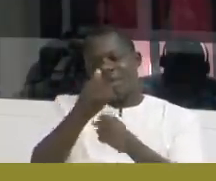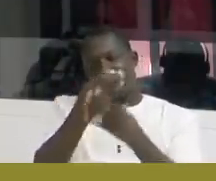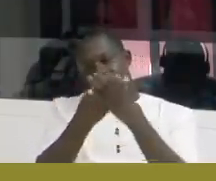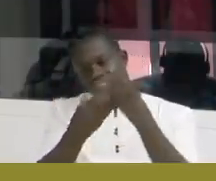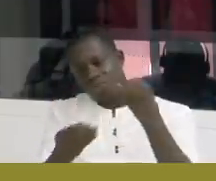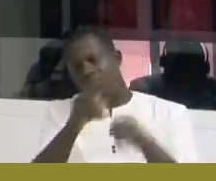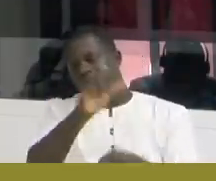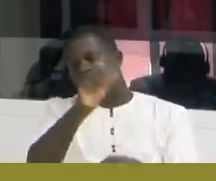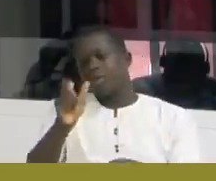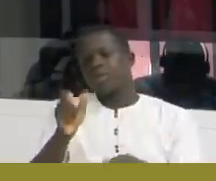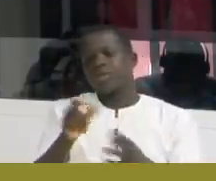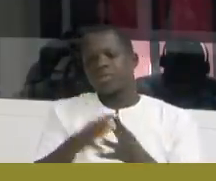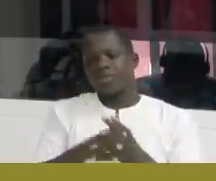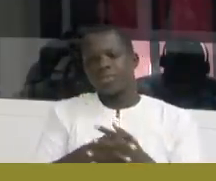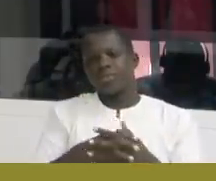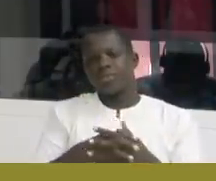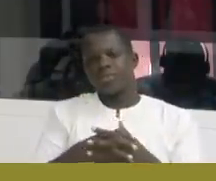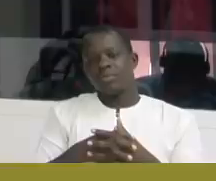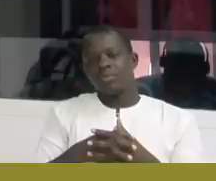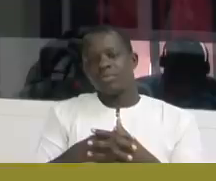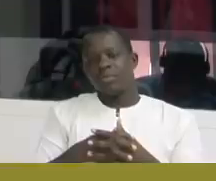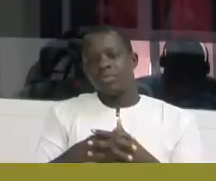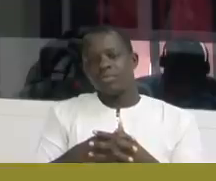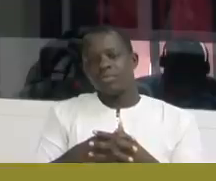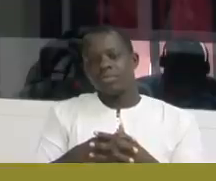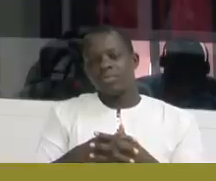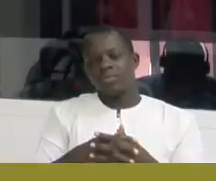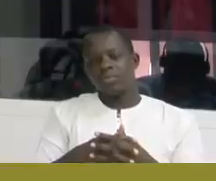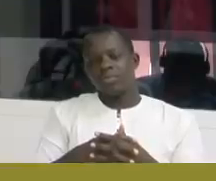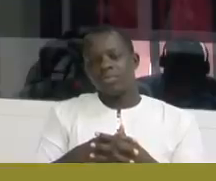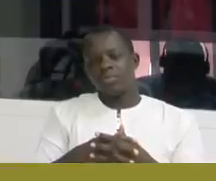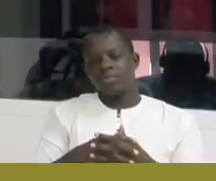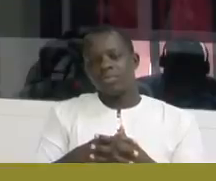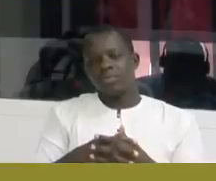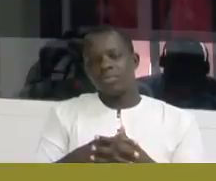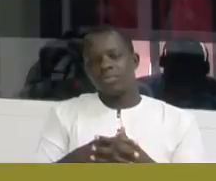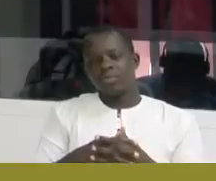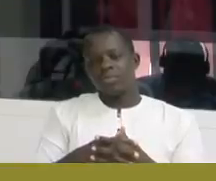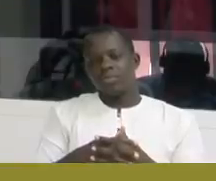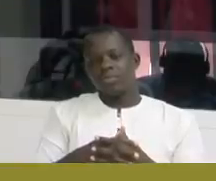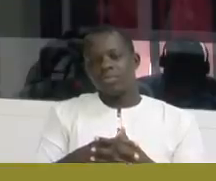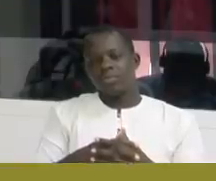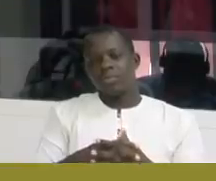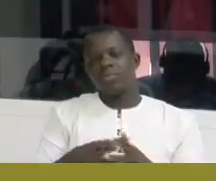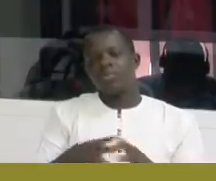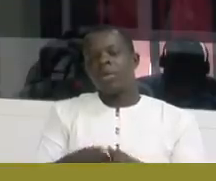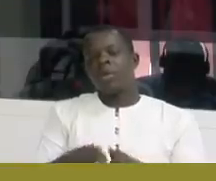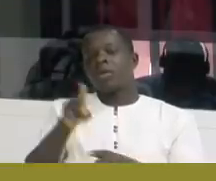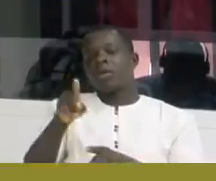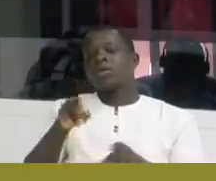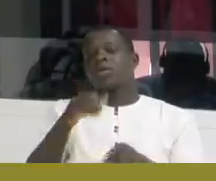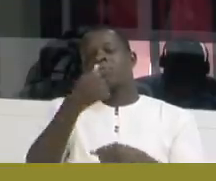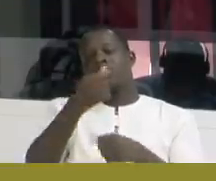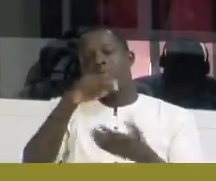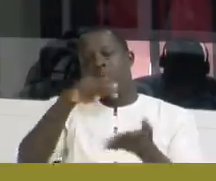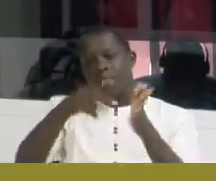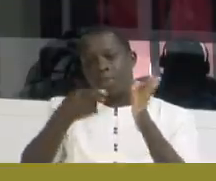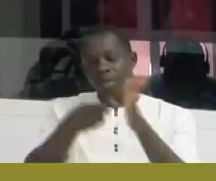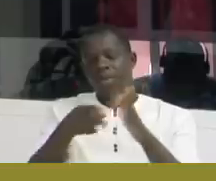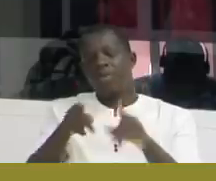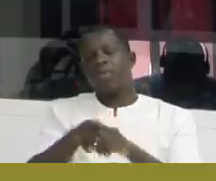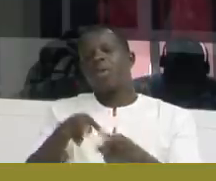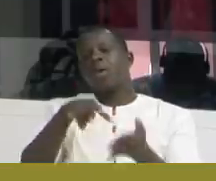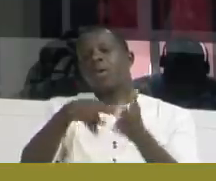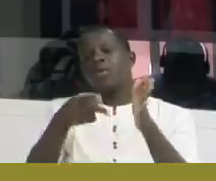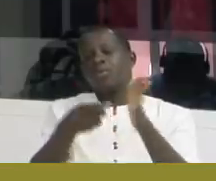so, I don't take it so. Sticking yes, the dagger you, yes, it's means, a saying. It's means a, stabbing the person. It does not